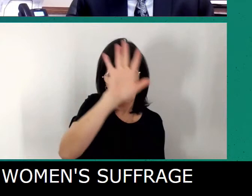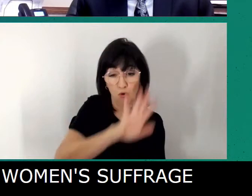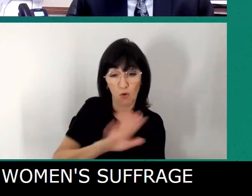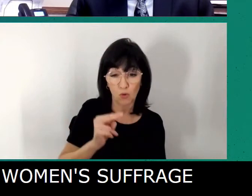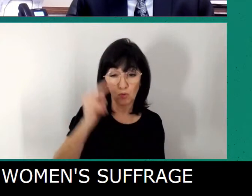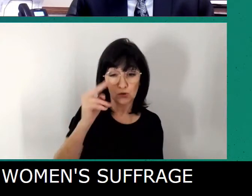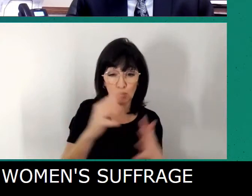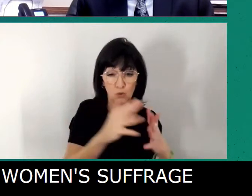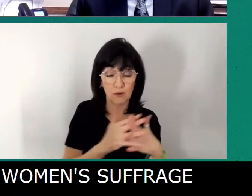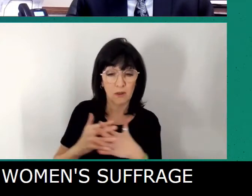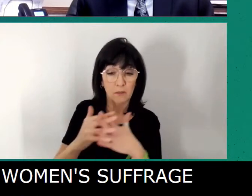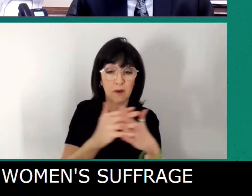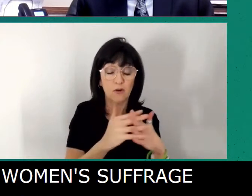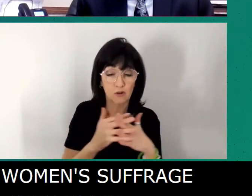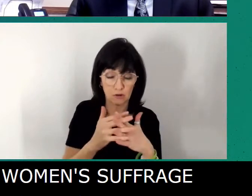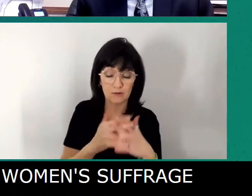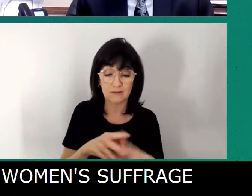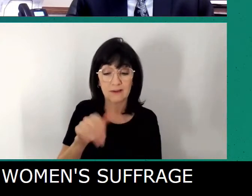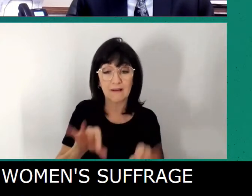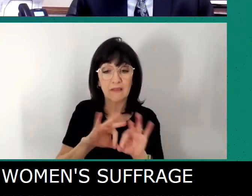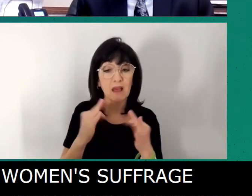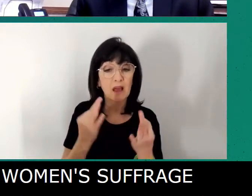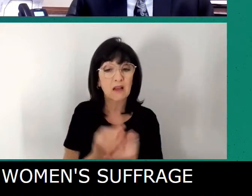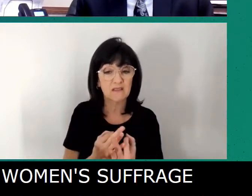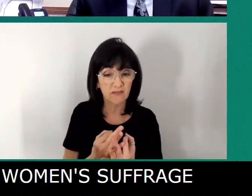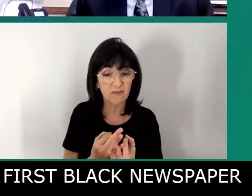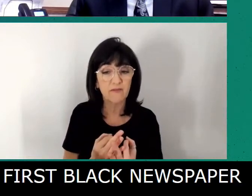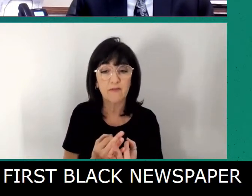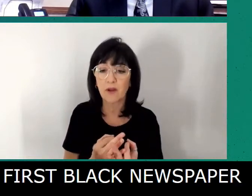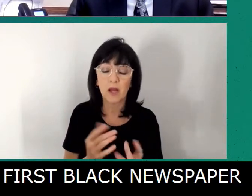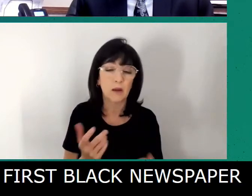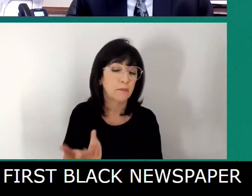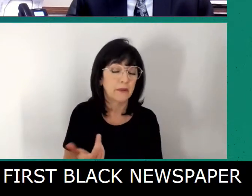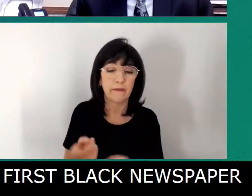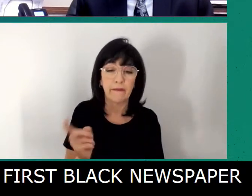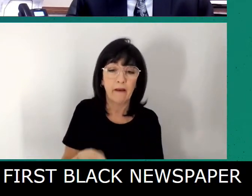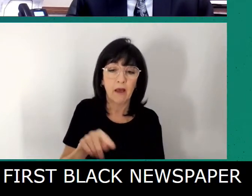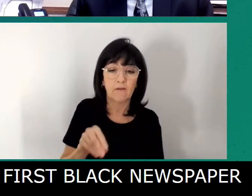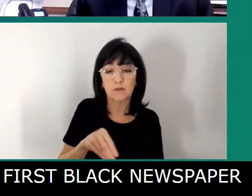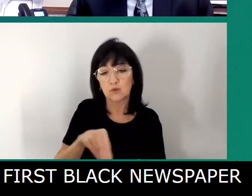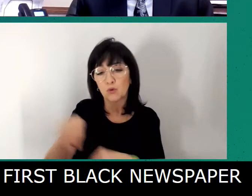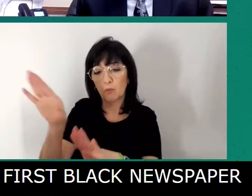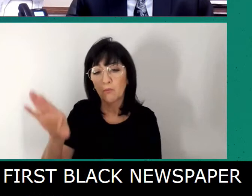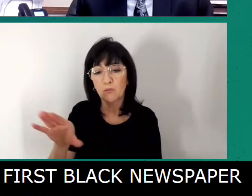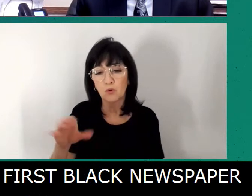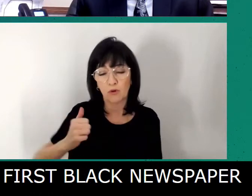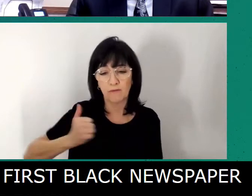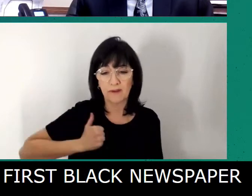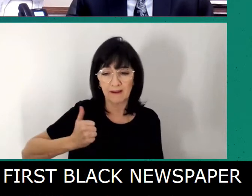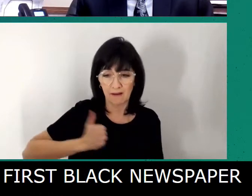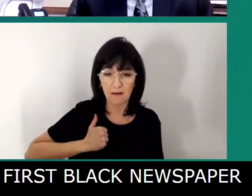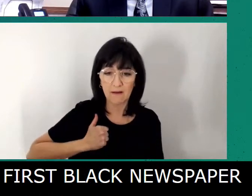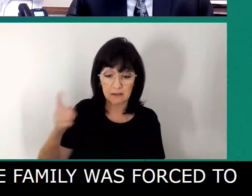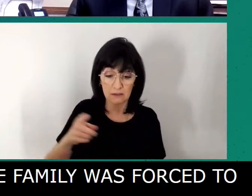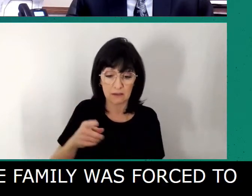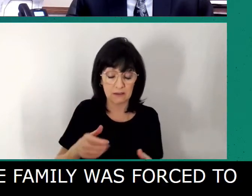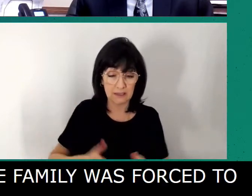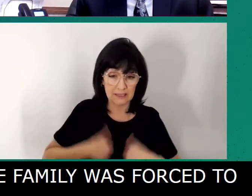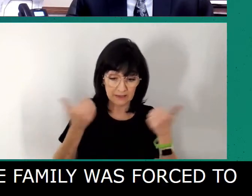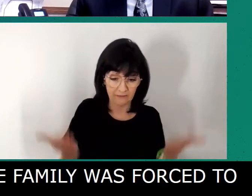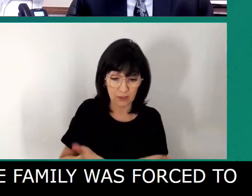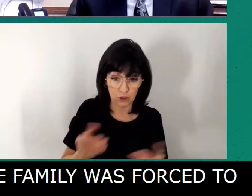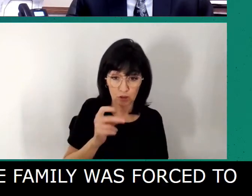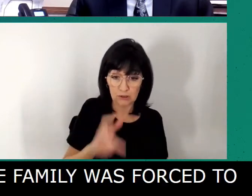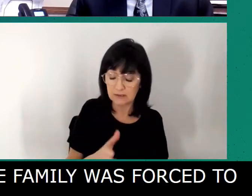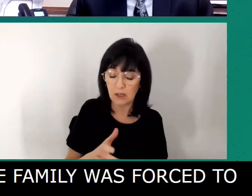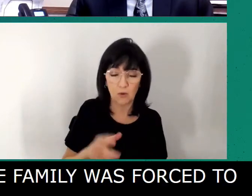were forced to move to Canada after some years here in Wilmington, Delaware. Our President Joe Biden, in